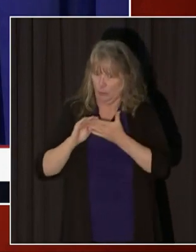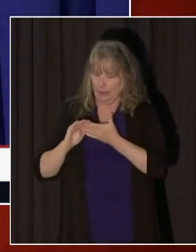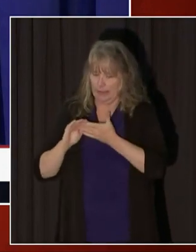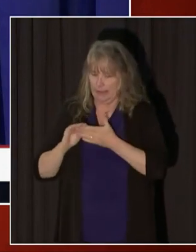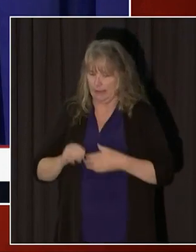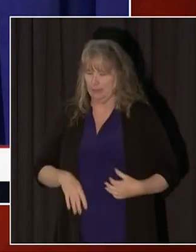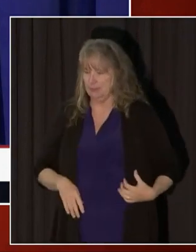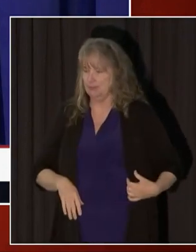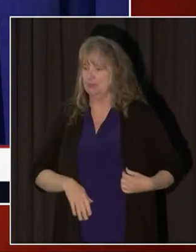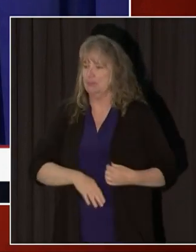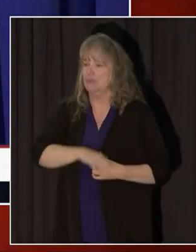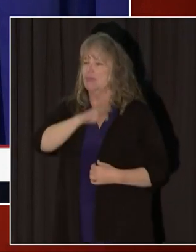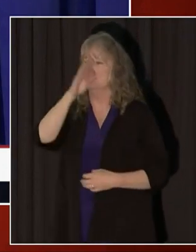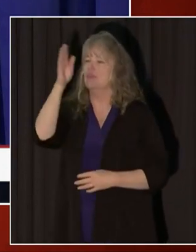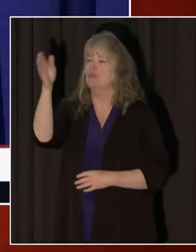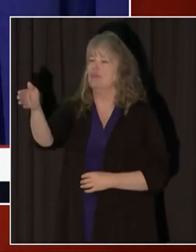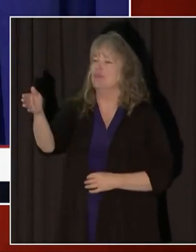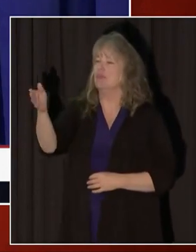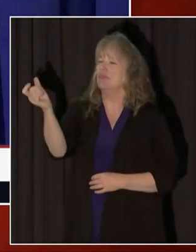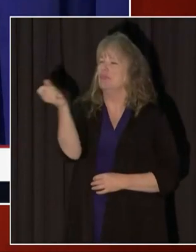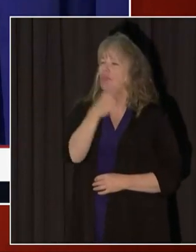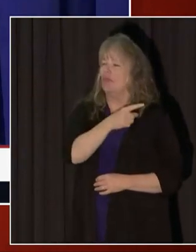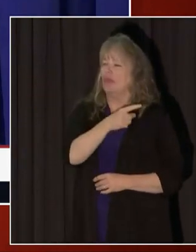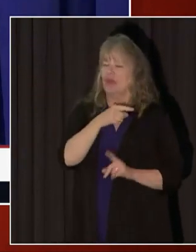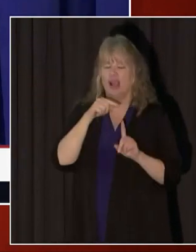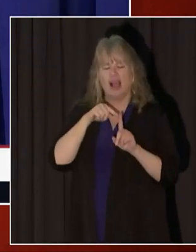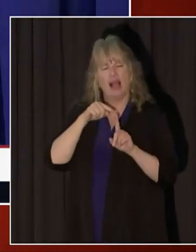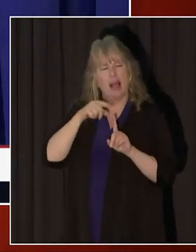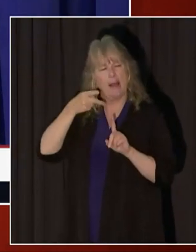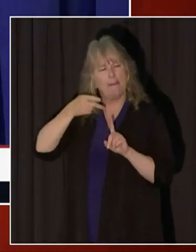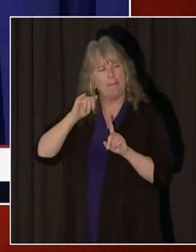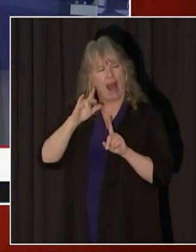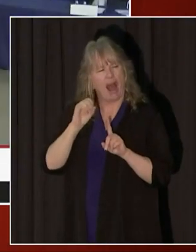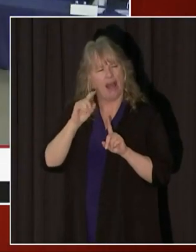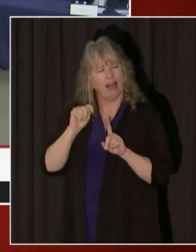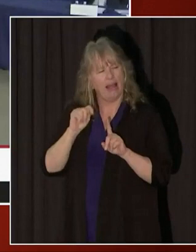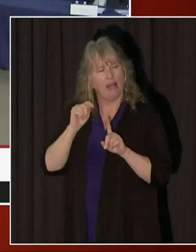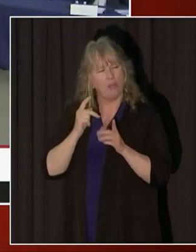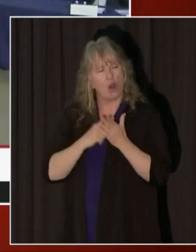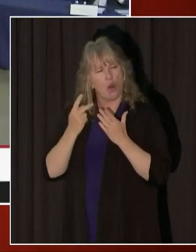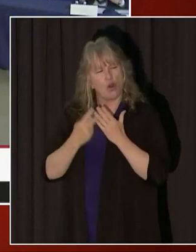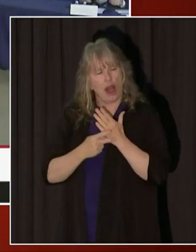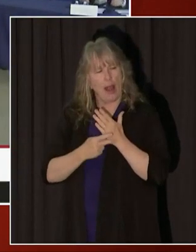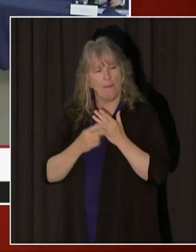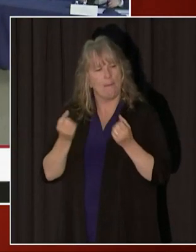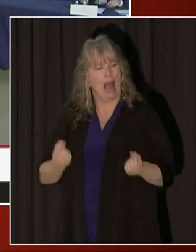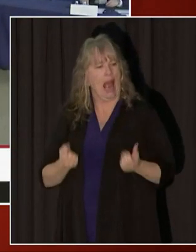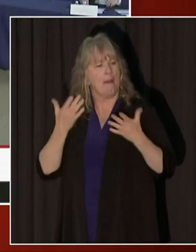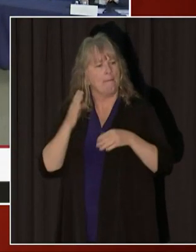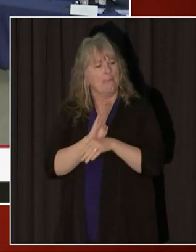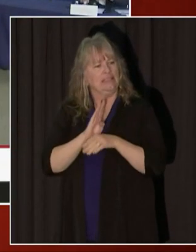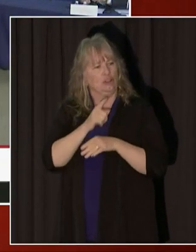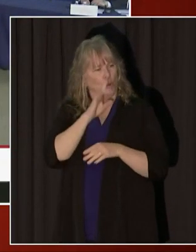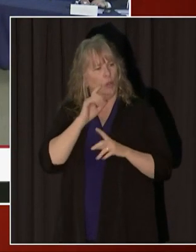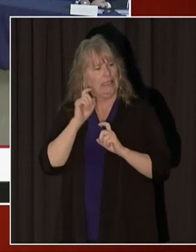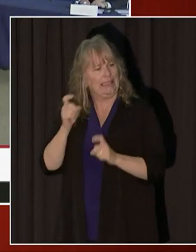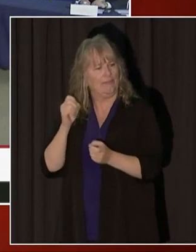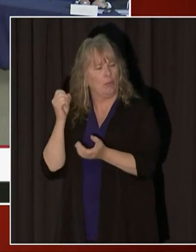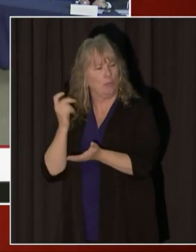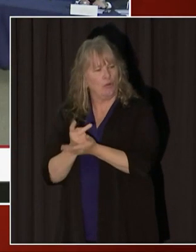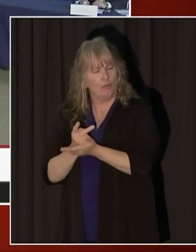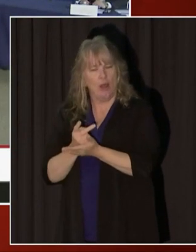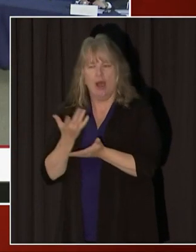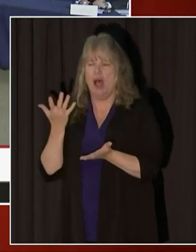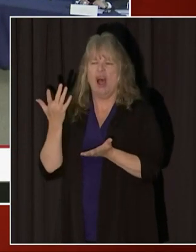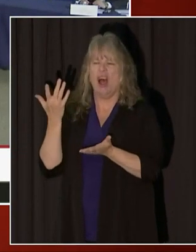Yes. For the pilot program, how many businesses will you approve, and what kind of requirements will businesses need to